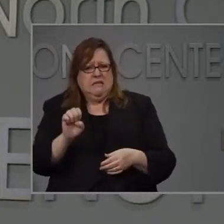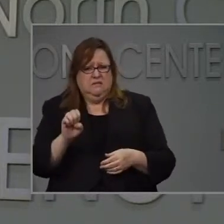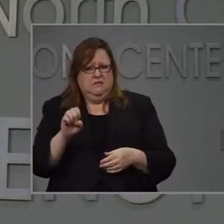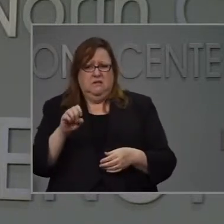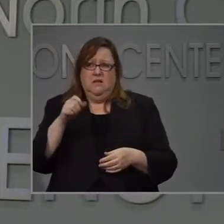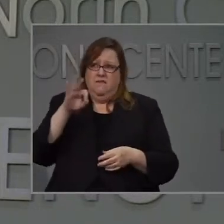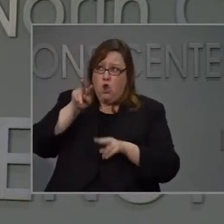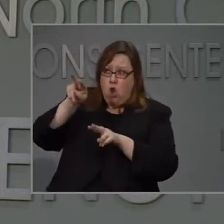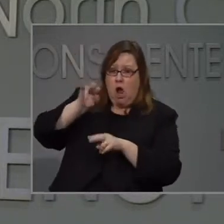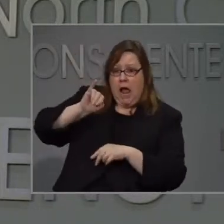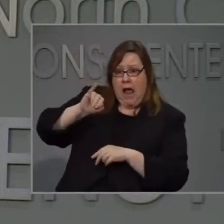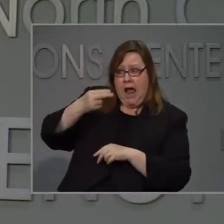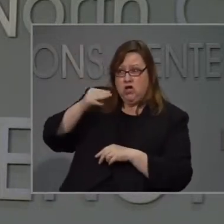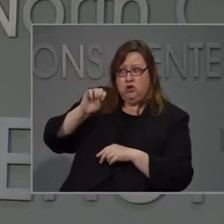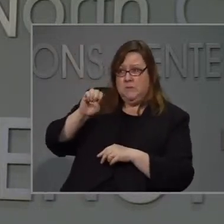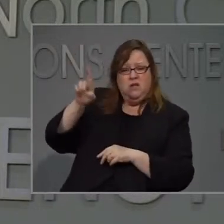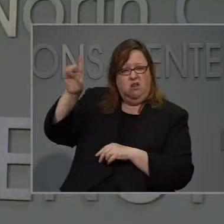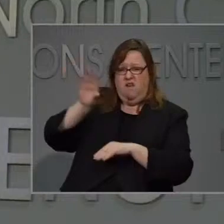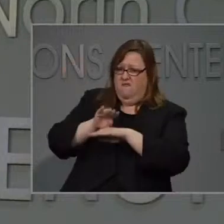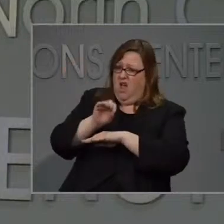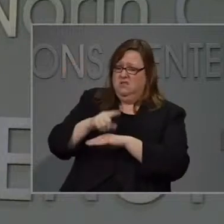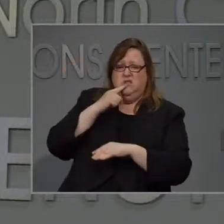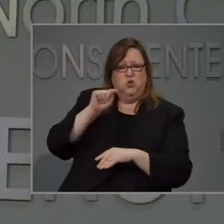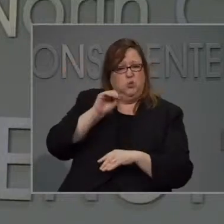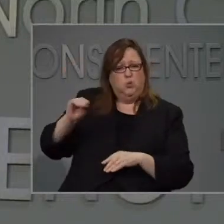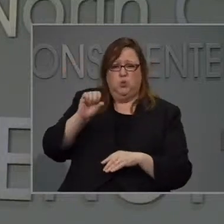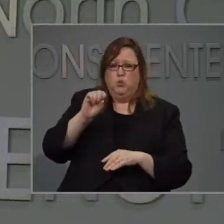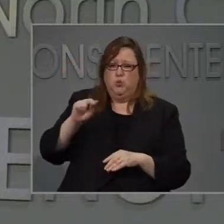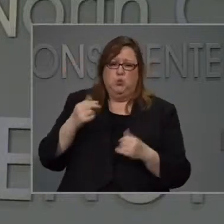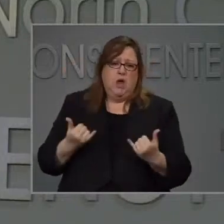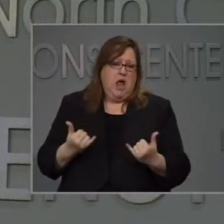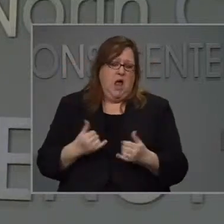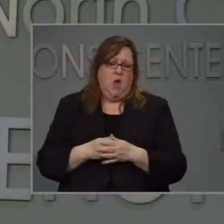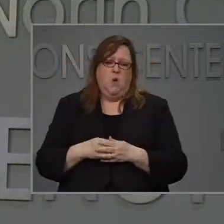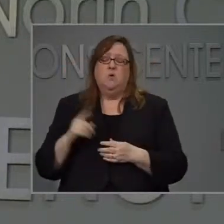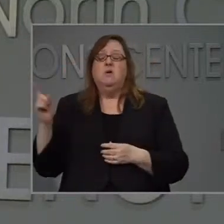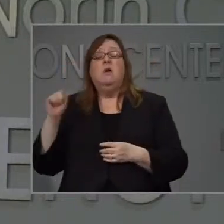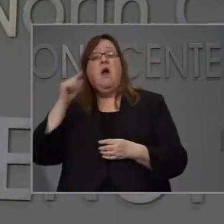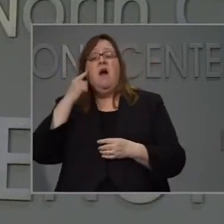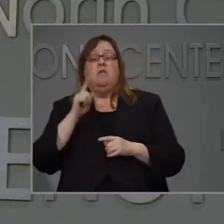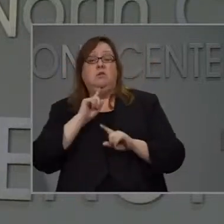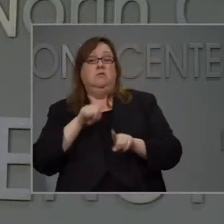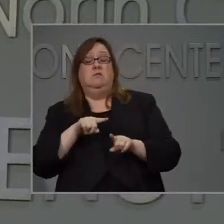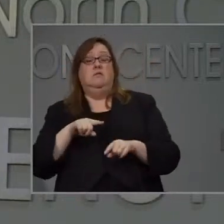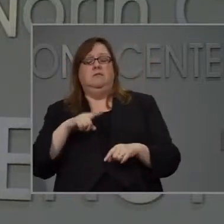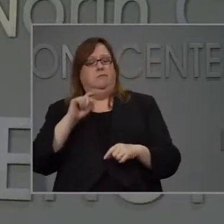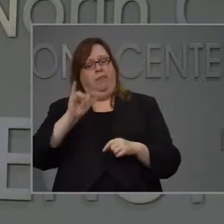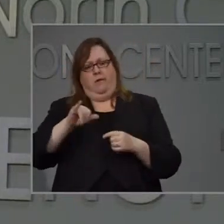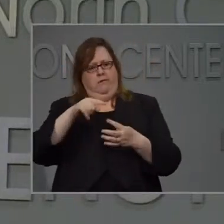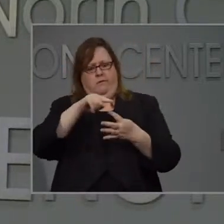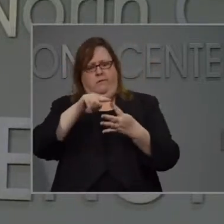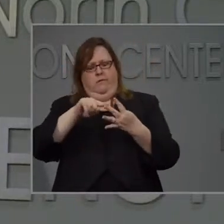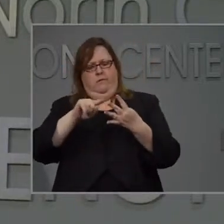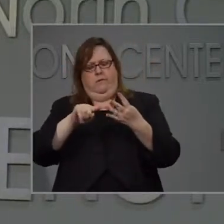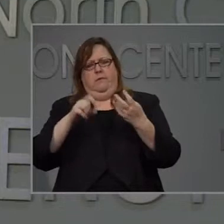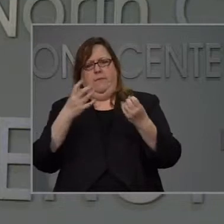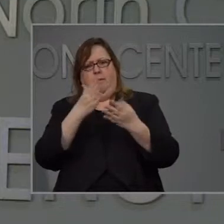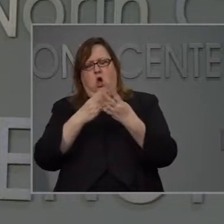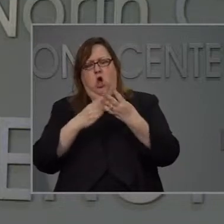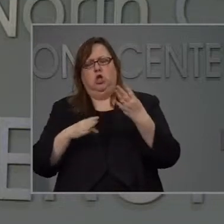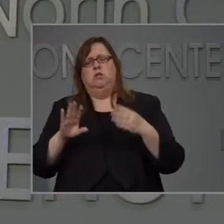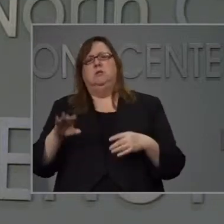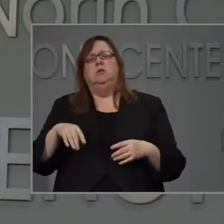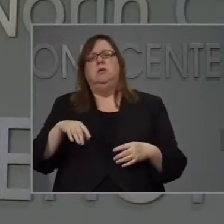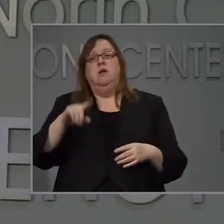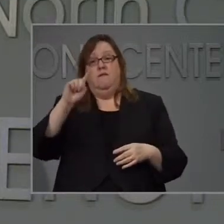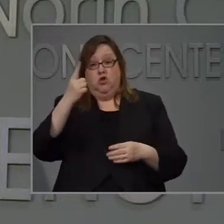IHME, which says we're opening too soon. Okay, that's a multi-part question. The first part of the question, Travis, I